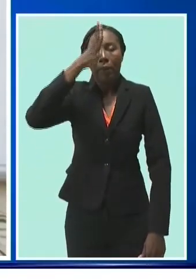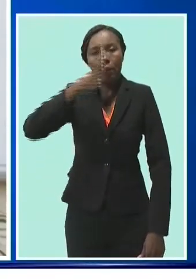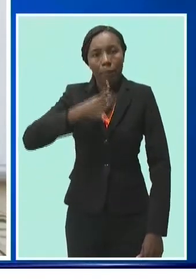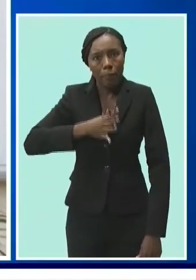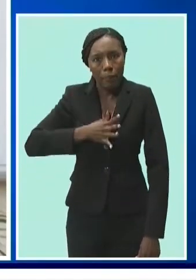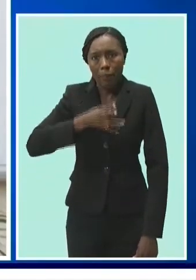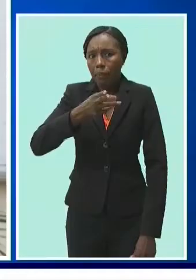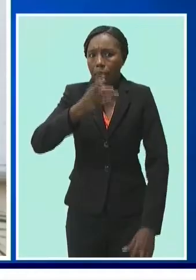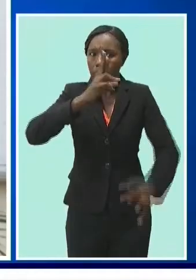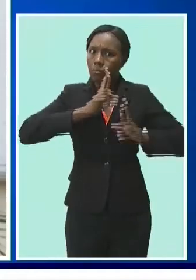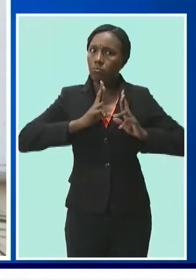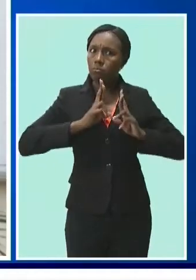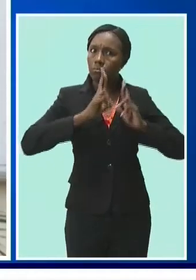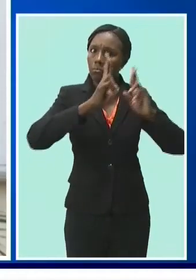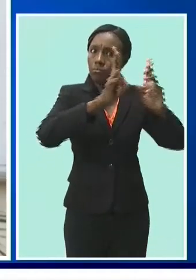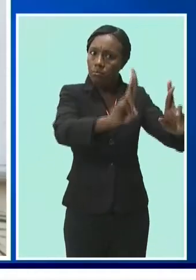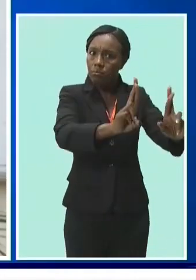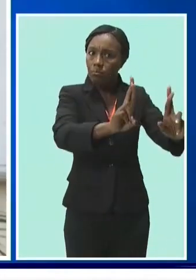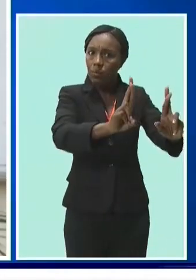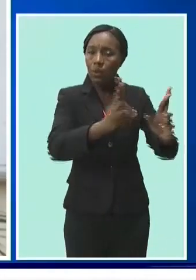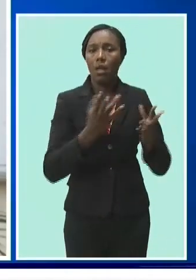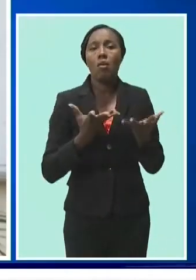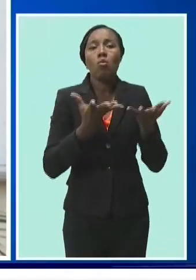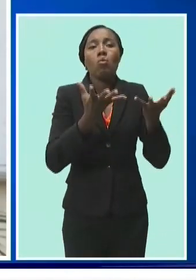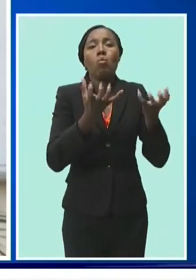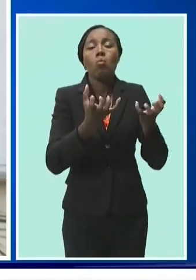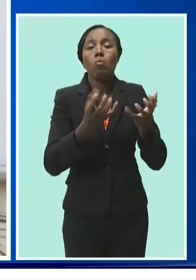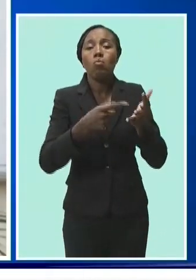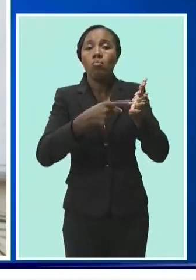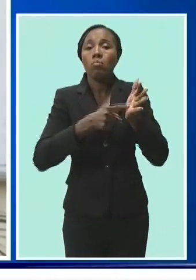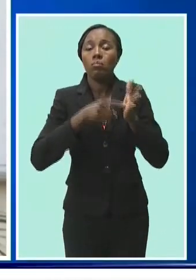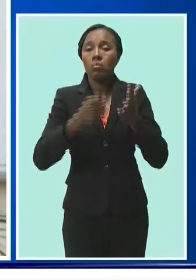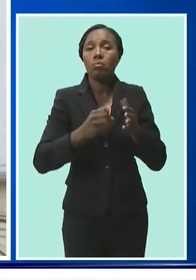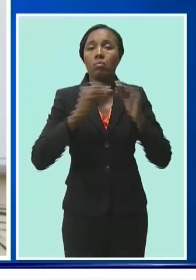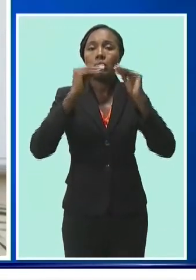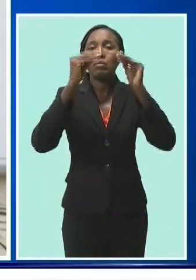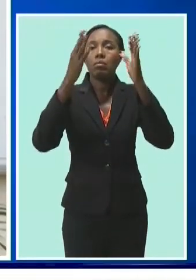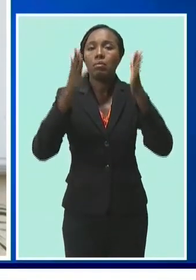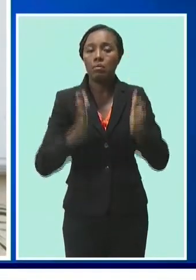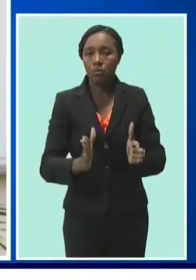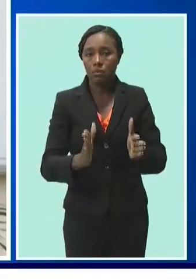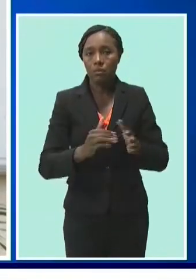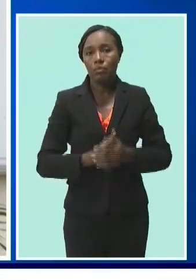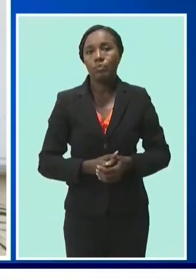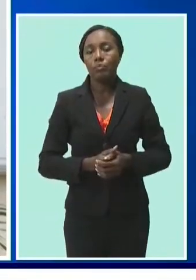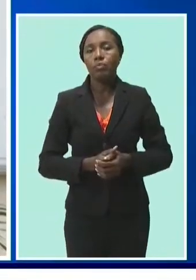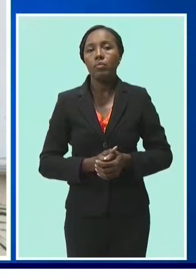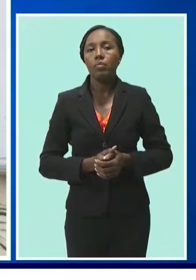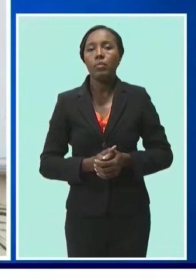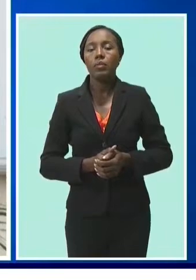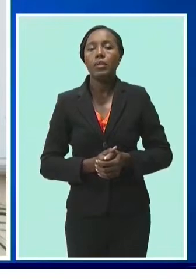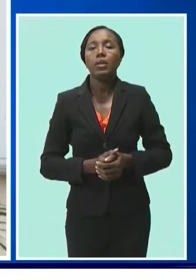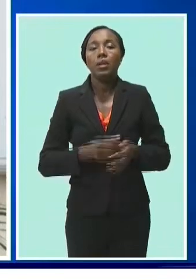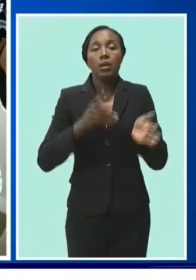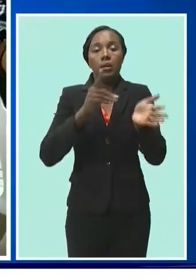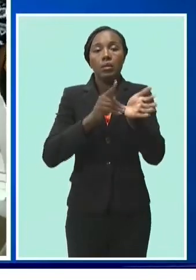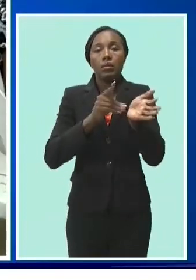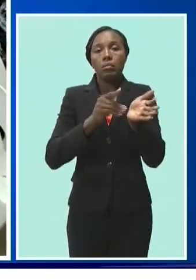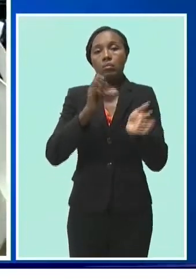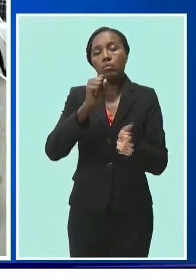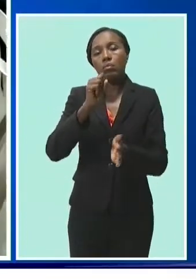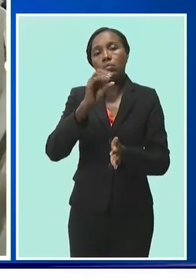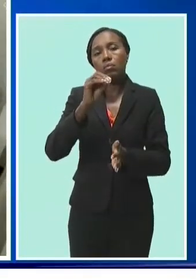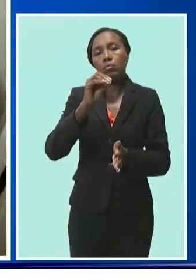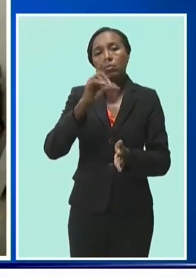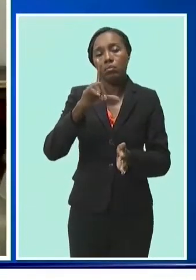respected and are required in the teaching profession. Principal Dr. Patricia Saul told the students to seek